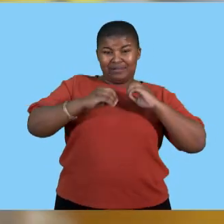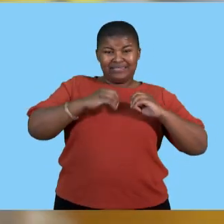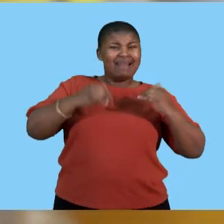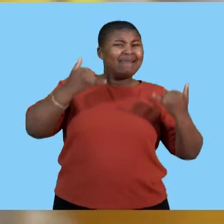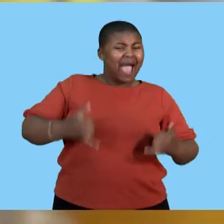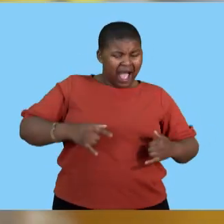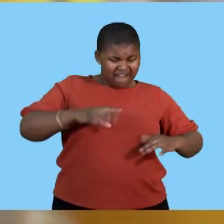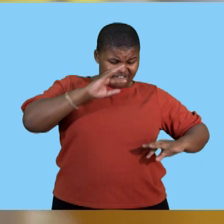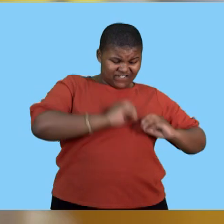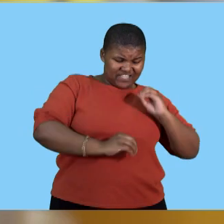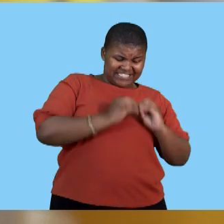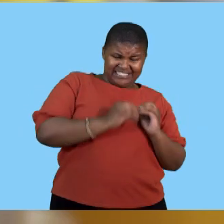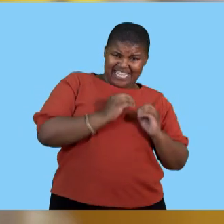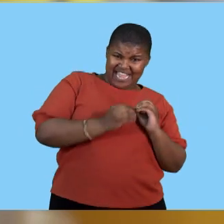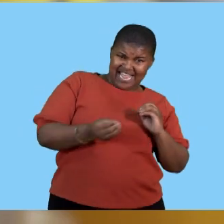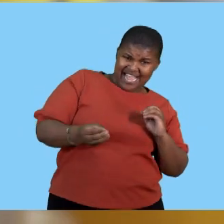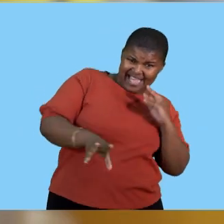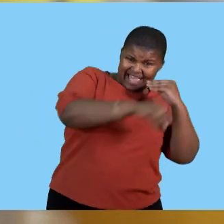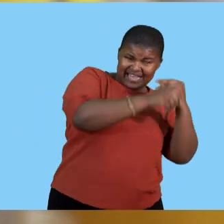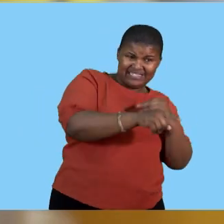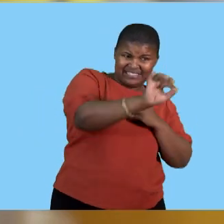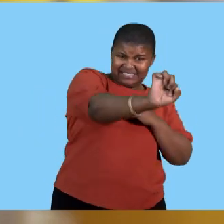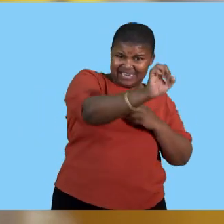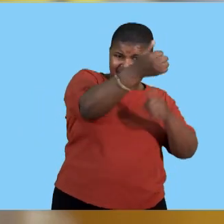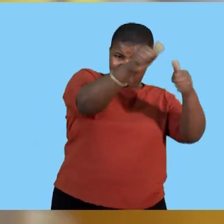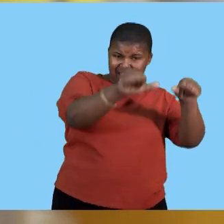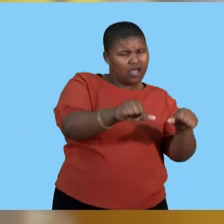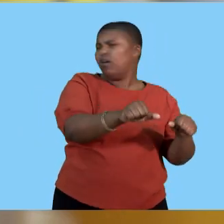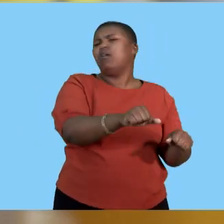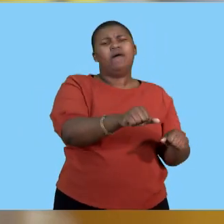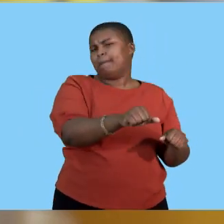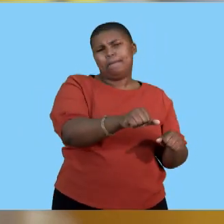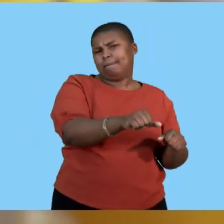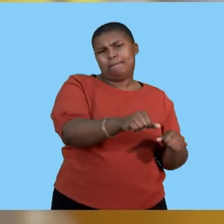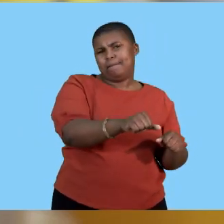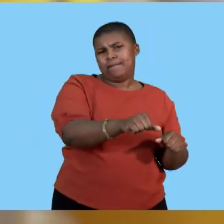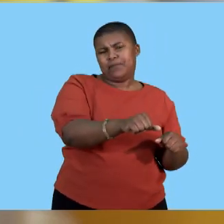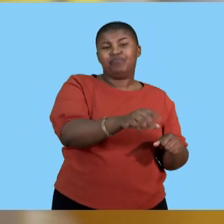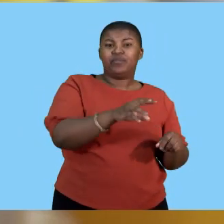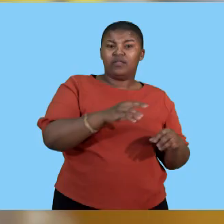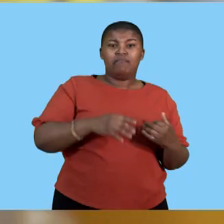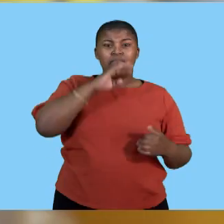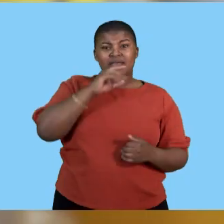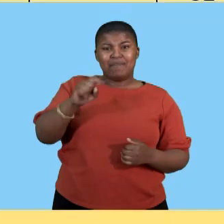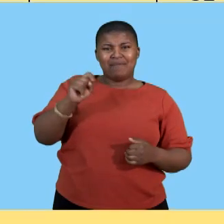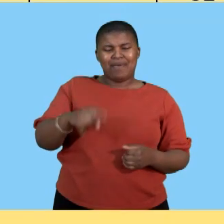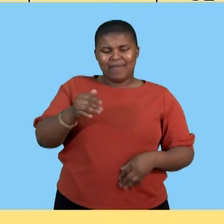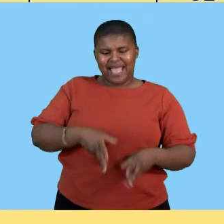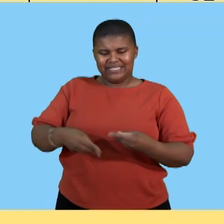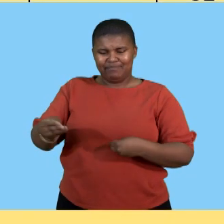land and buildings will not add to the cost price of the land and buildings. Repairs are therefore an